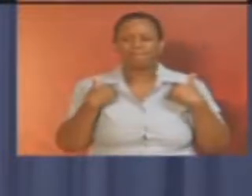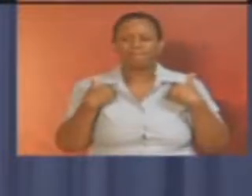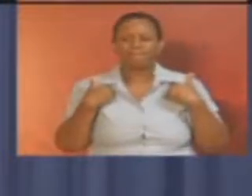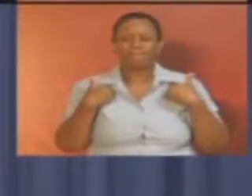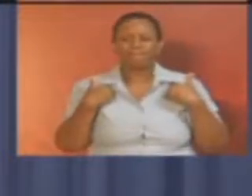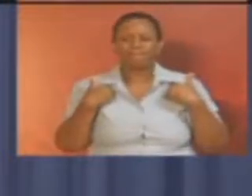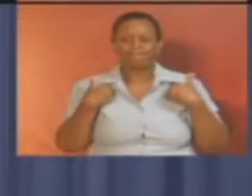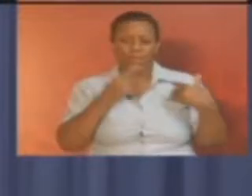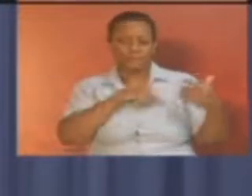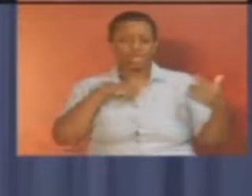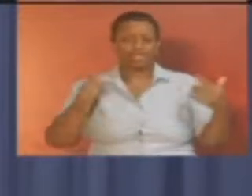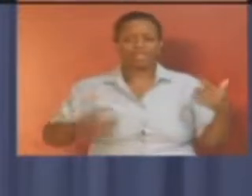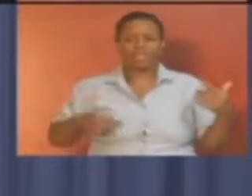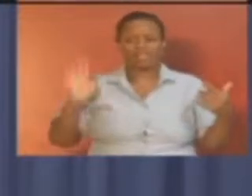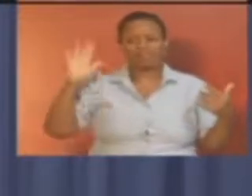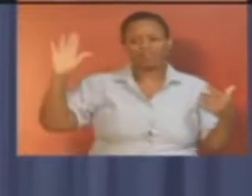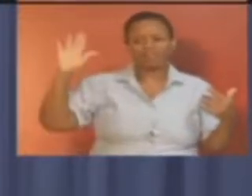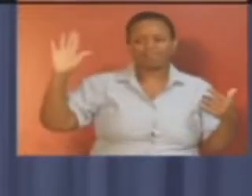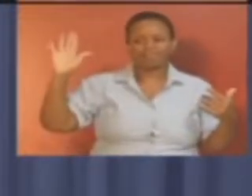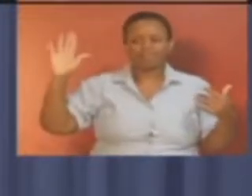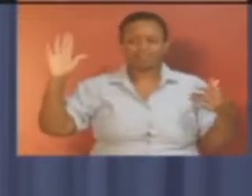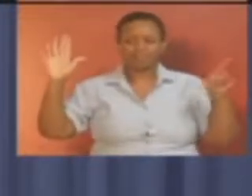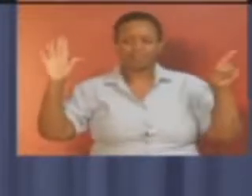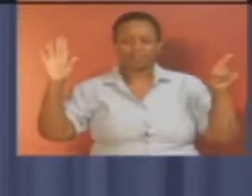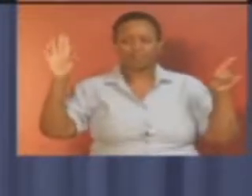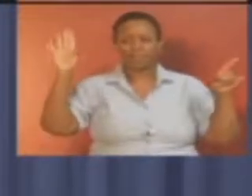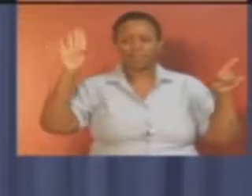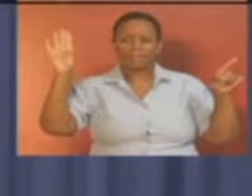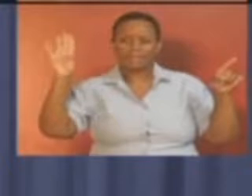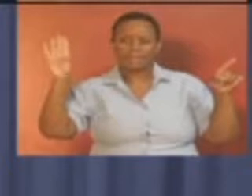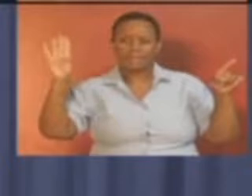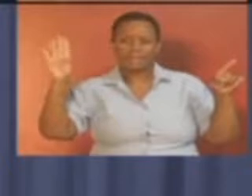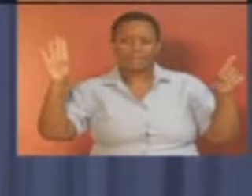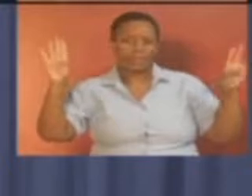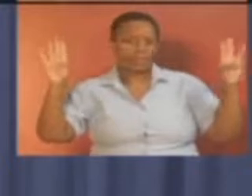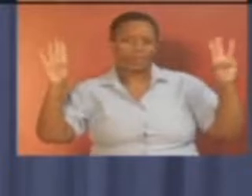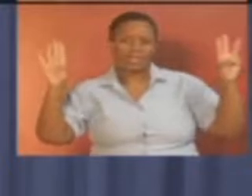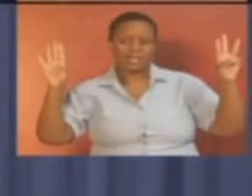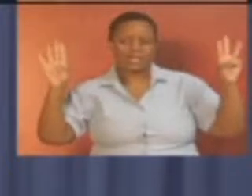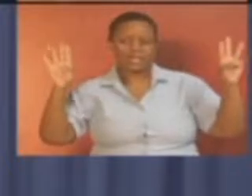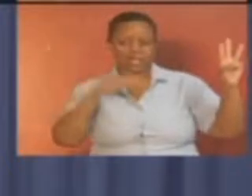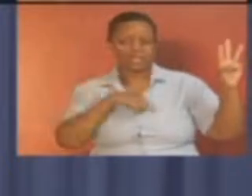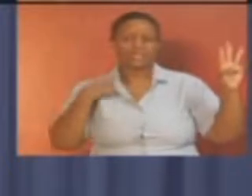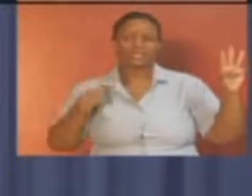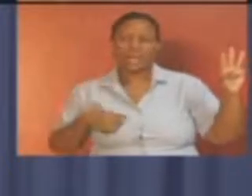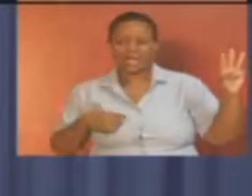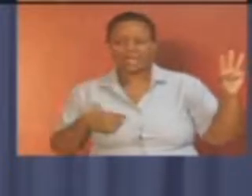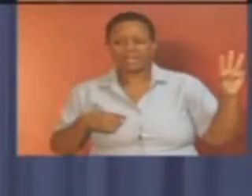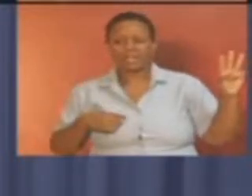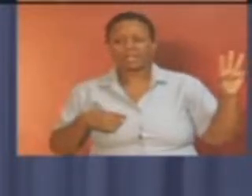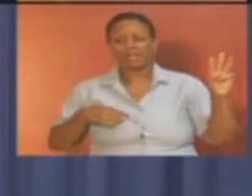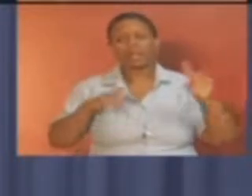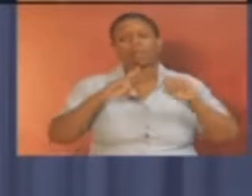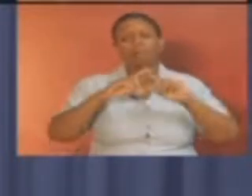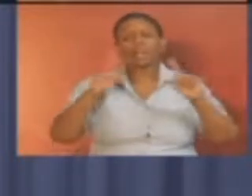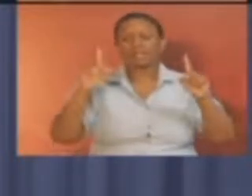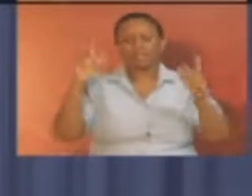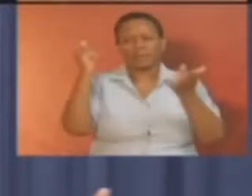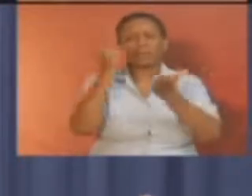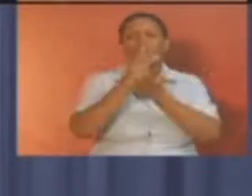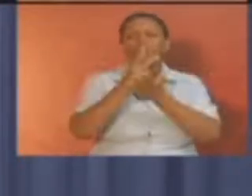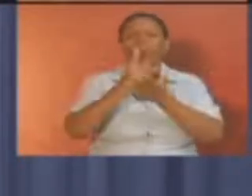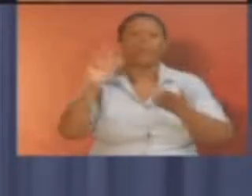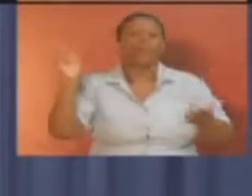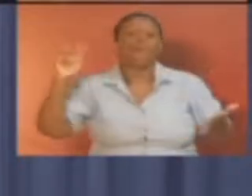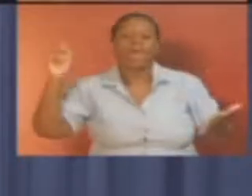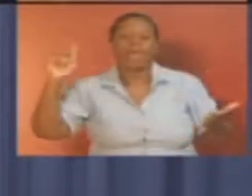Wuhan. The vaccine that has been approved is Sinopharm Beijing. And that is the same vaccine that the